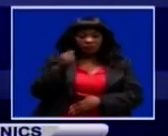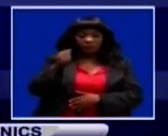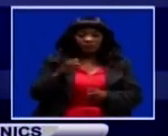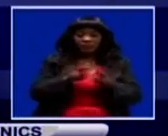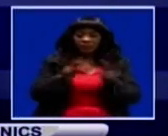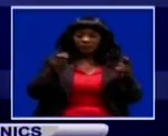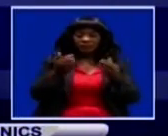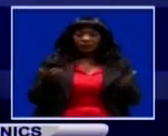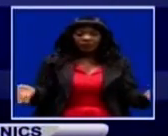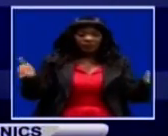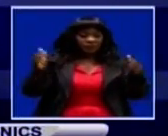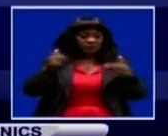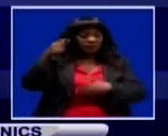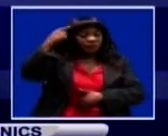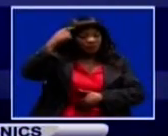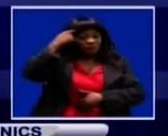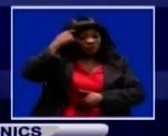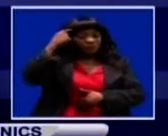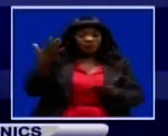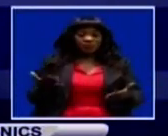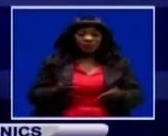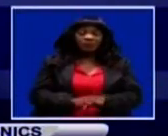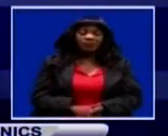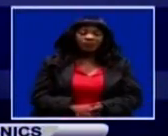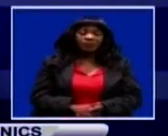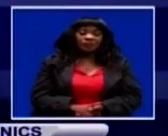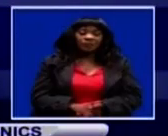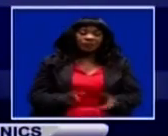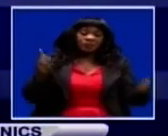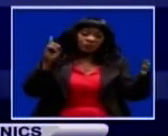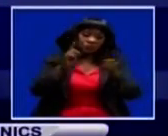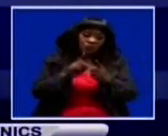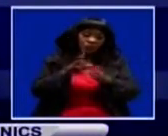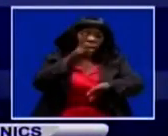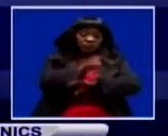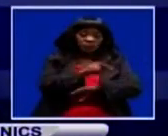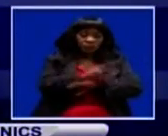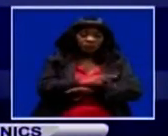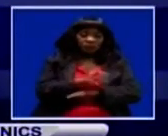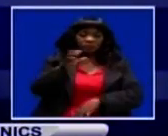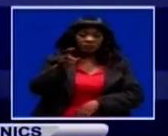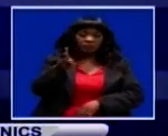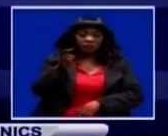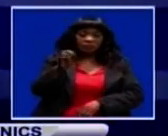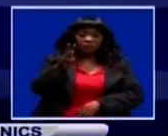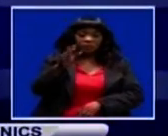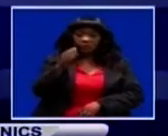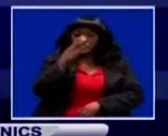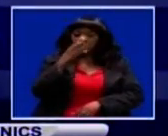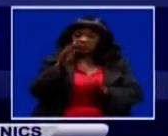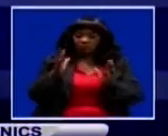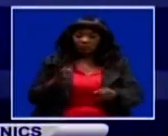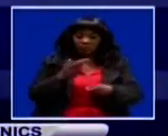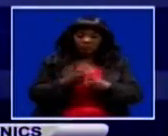an encouragement for government to even offer support towards the project. And a Chewa Royal Establishment spokesperson,